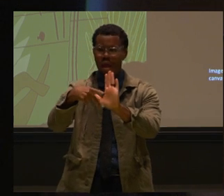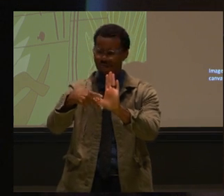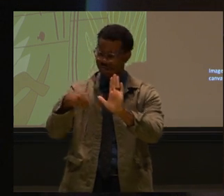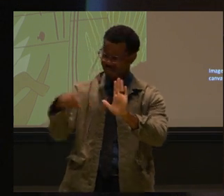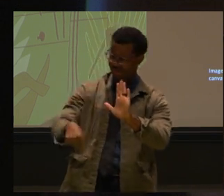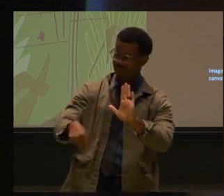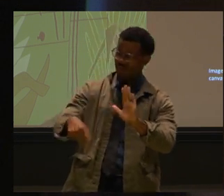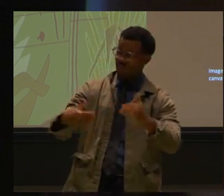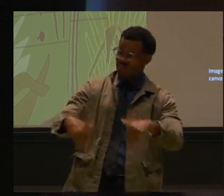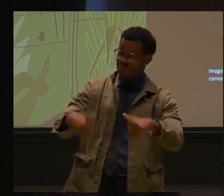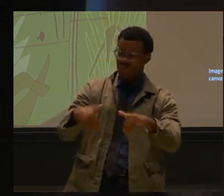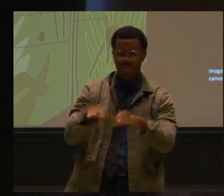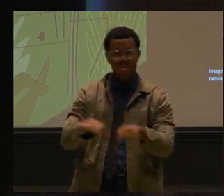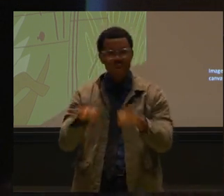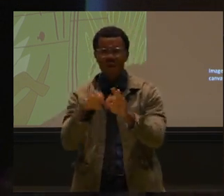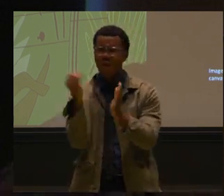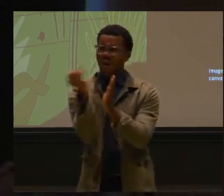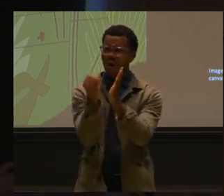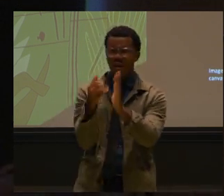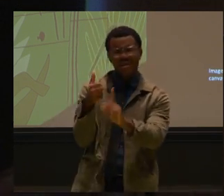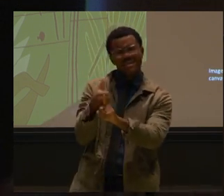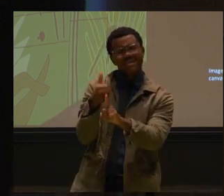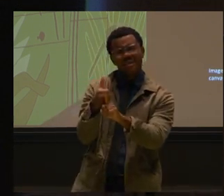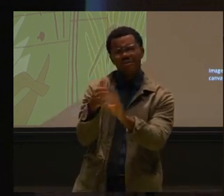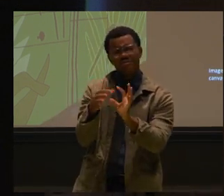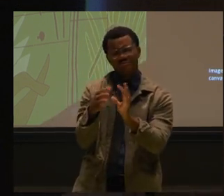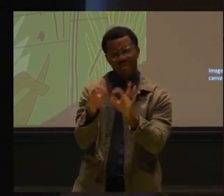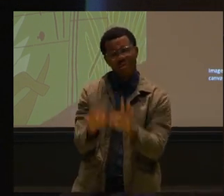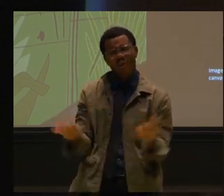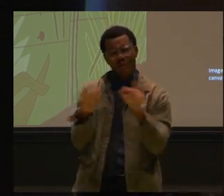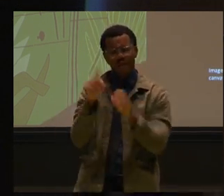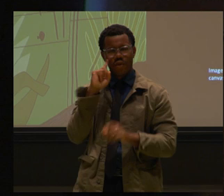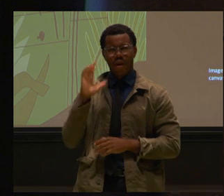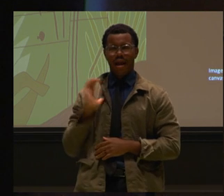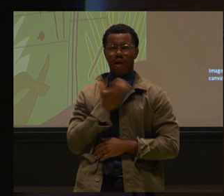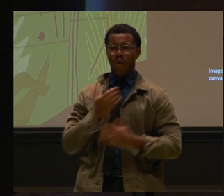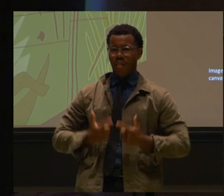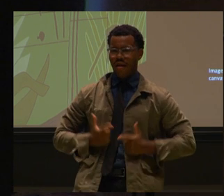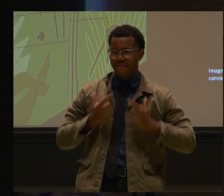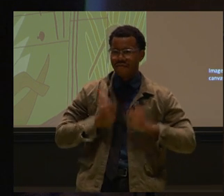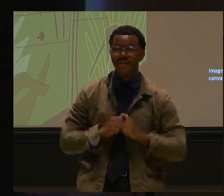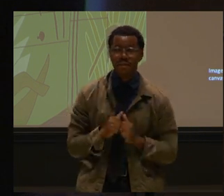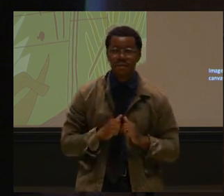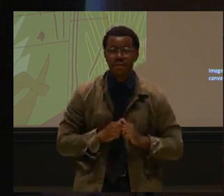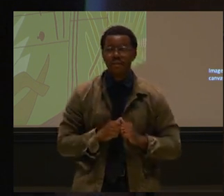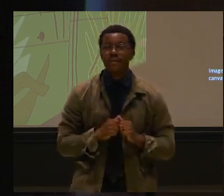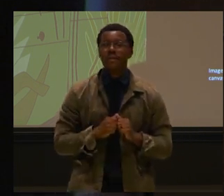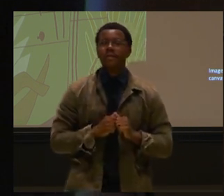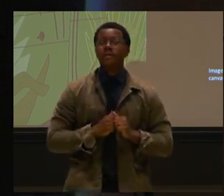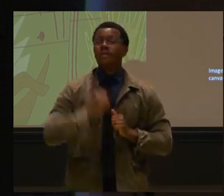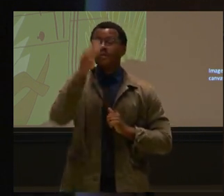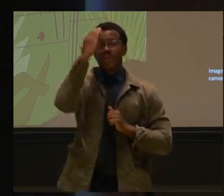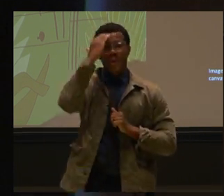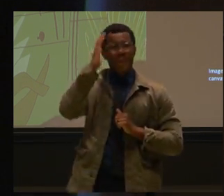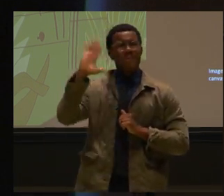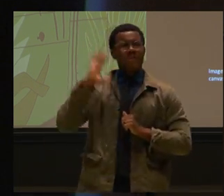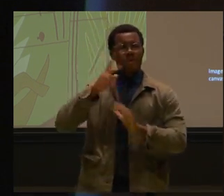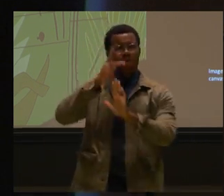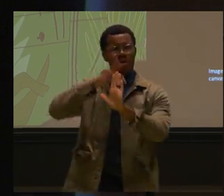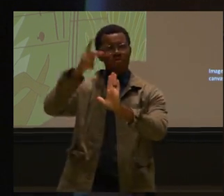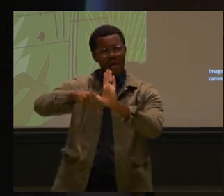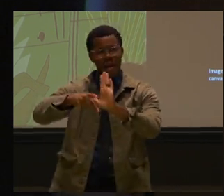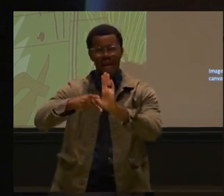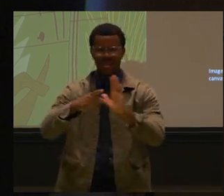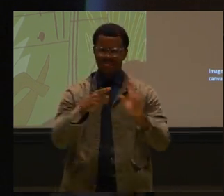about, art as a relevant and essential part of our lives. As many of you know, our program originally included Arthur